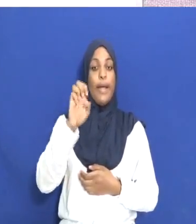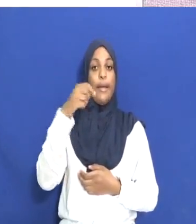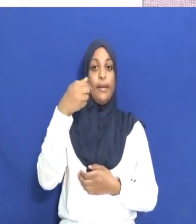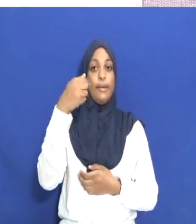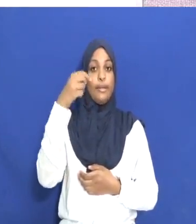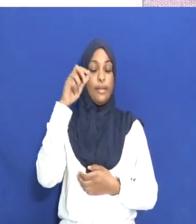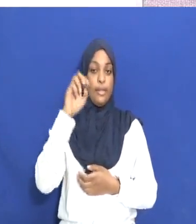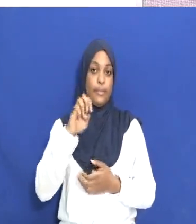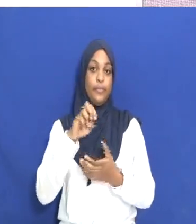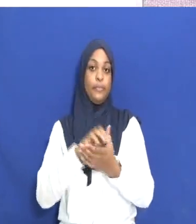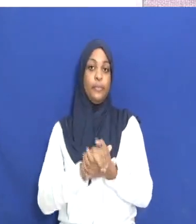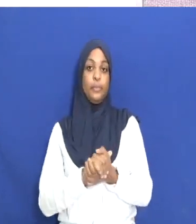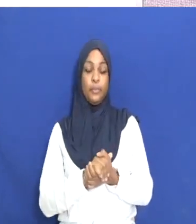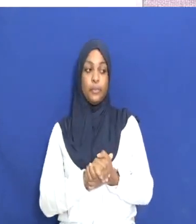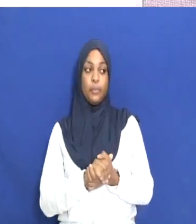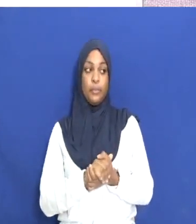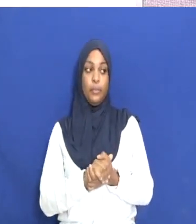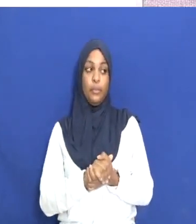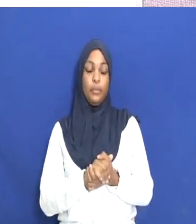Exponent.